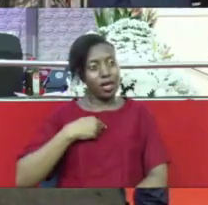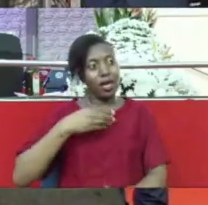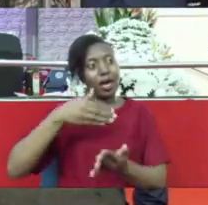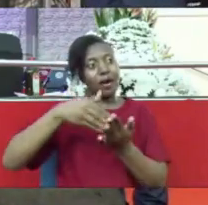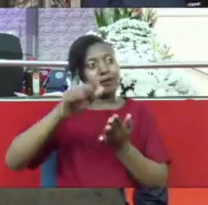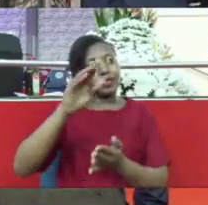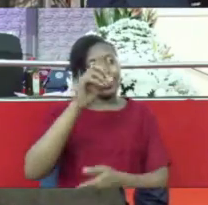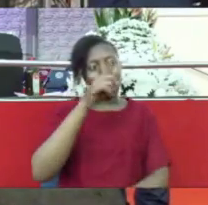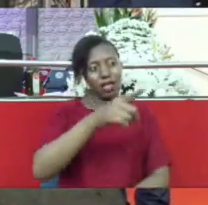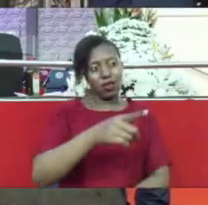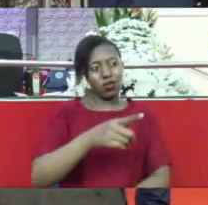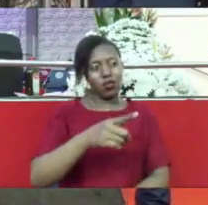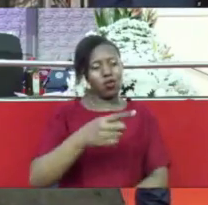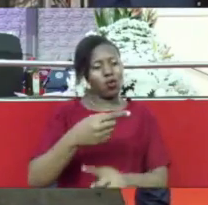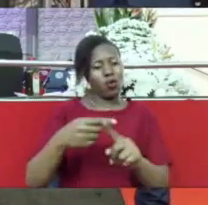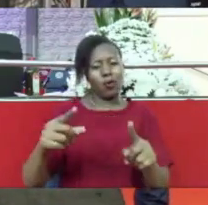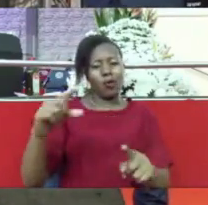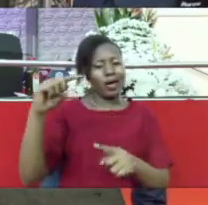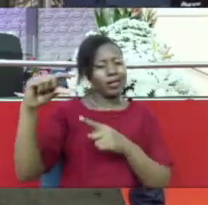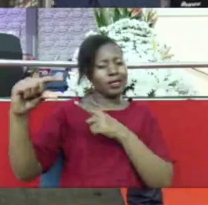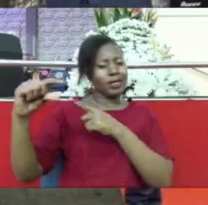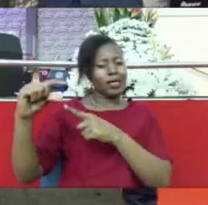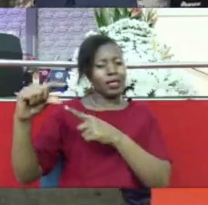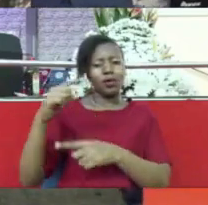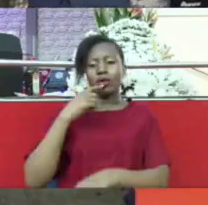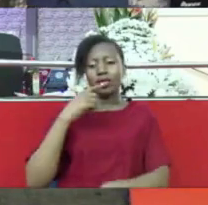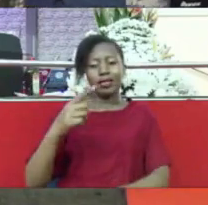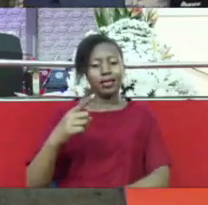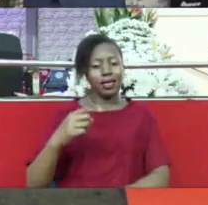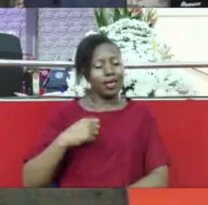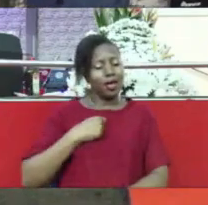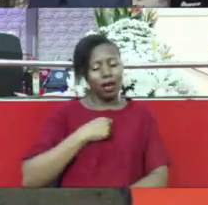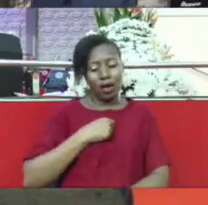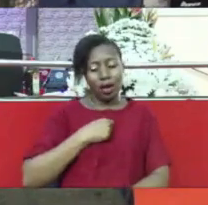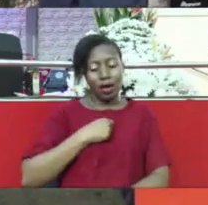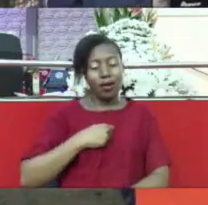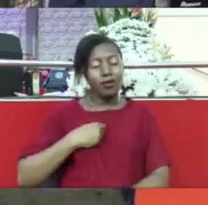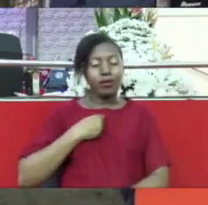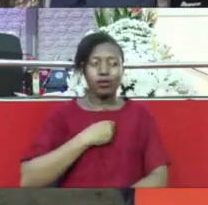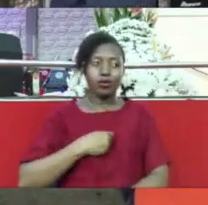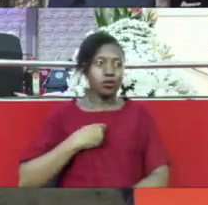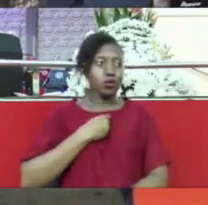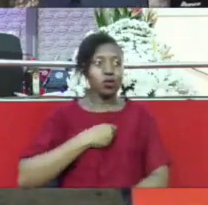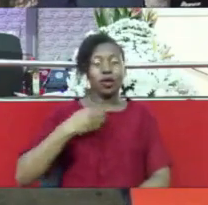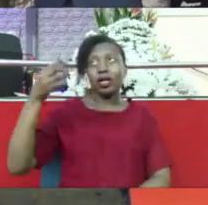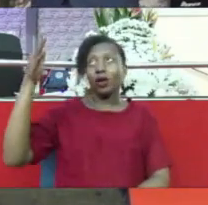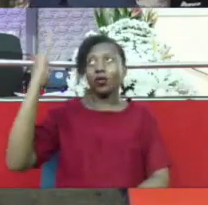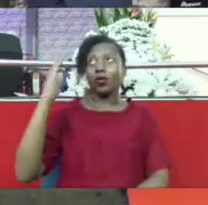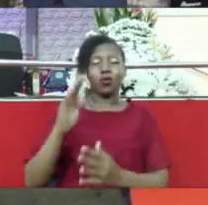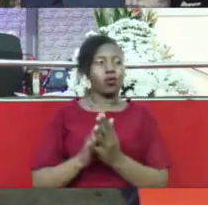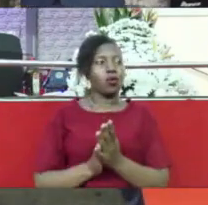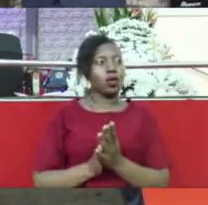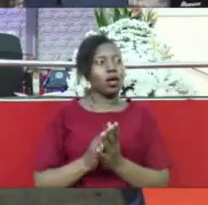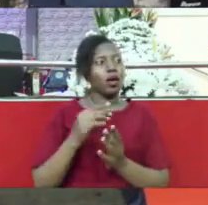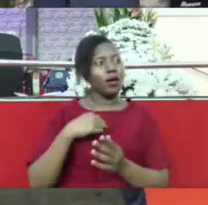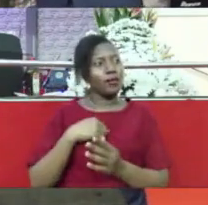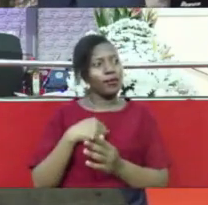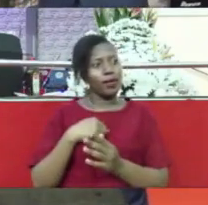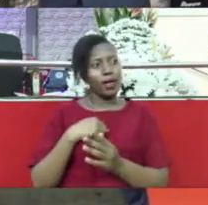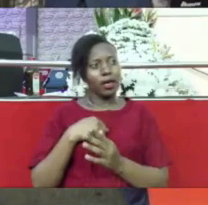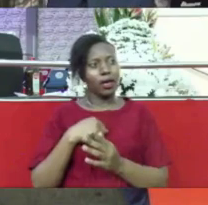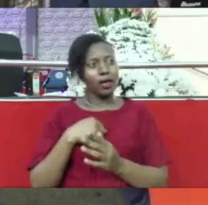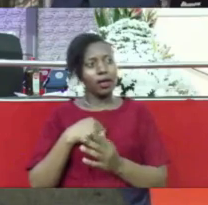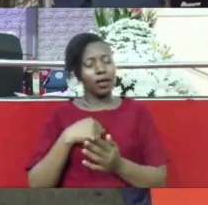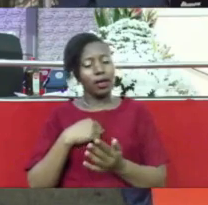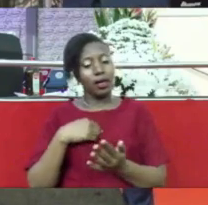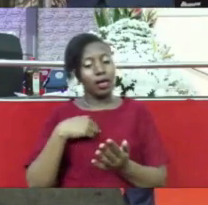But Gideon said, "Pardon me, my Lord." Akamwambia, "Nisamehe Mungu wangu." But how can I save Israel? Naweza tuma